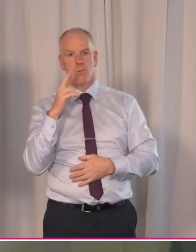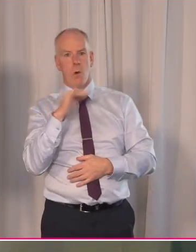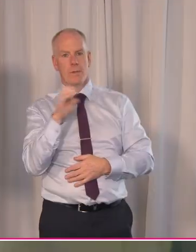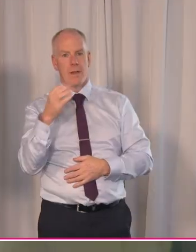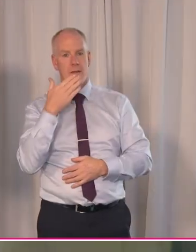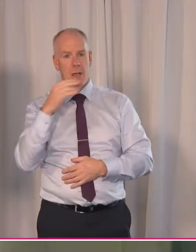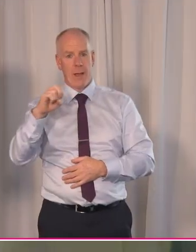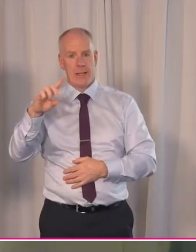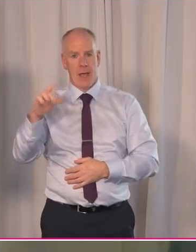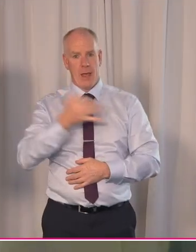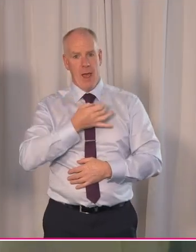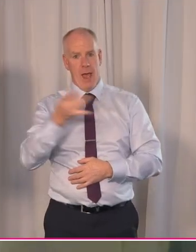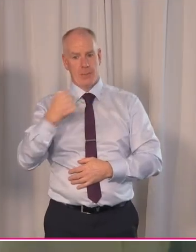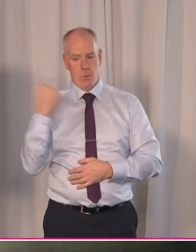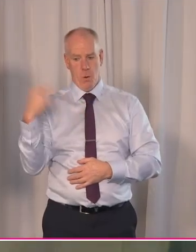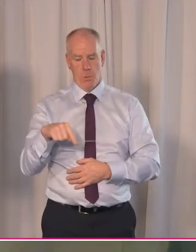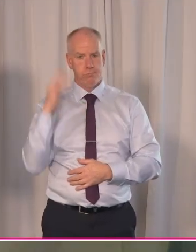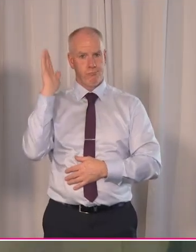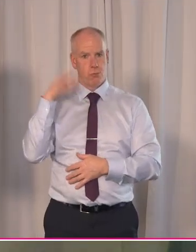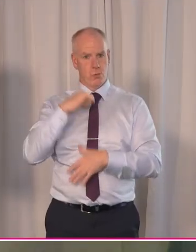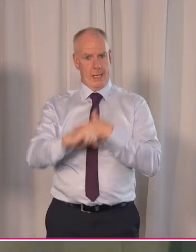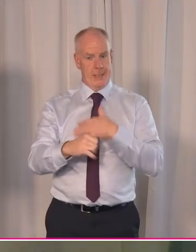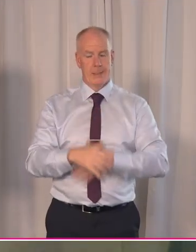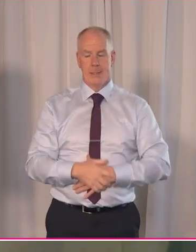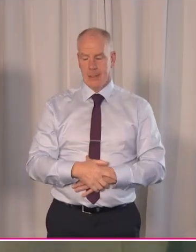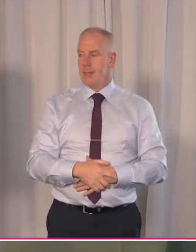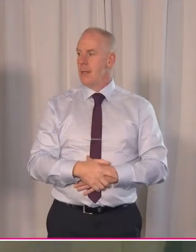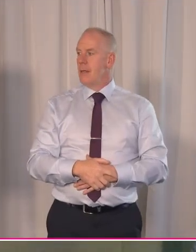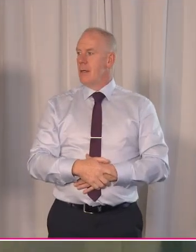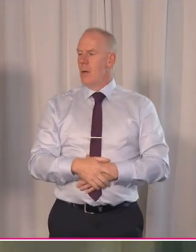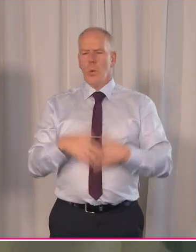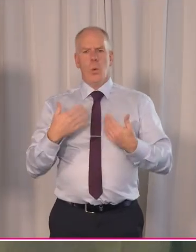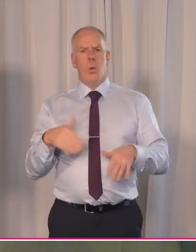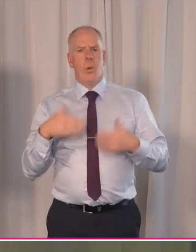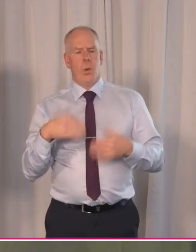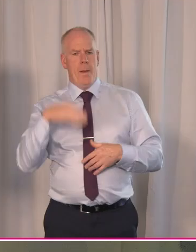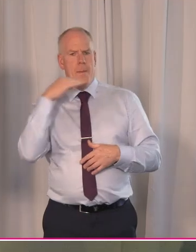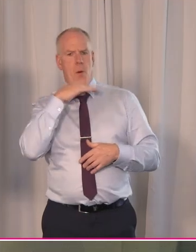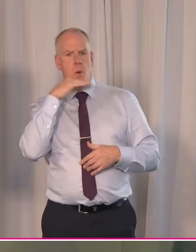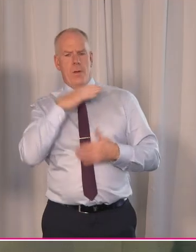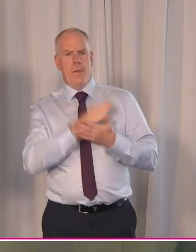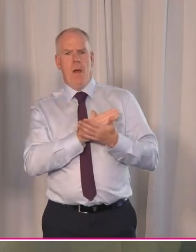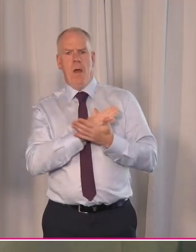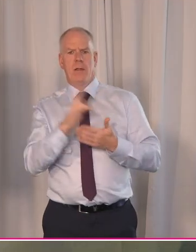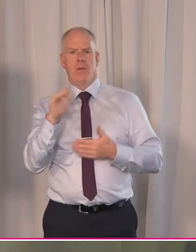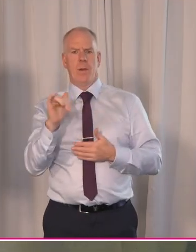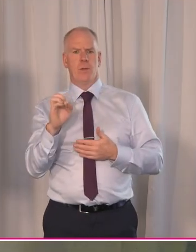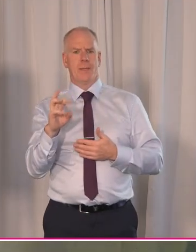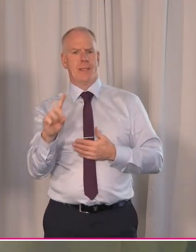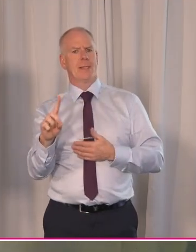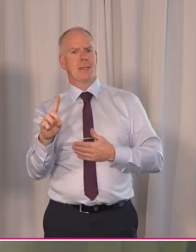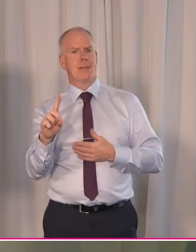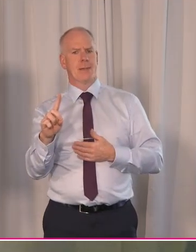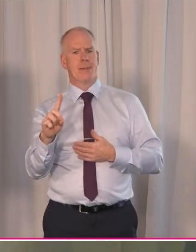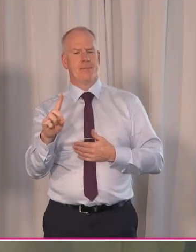to the NDA for inviting me to speak today. This is a really important part of the UN CRPD, and